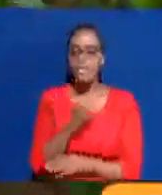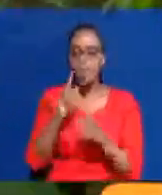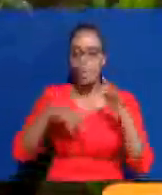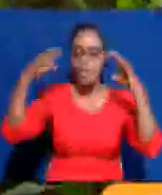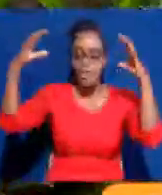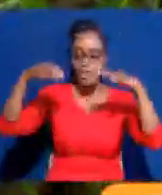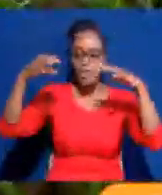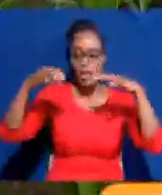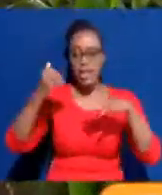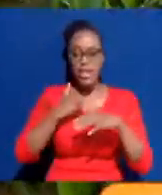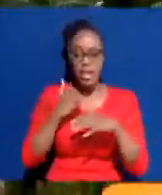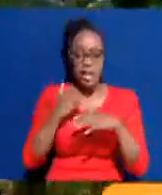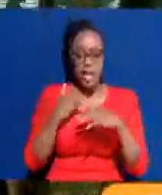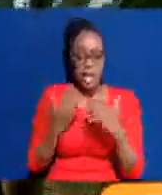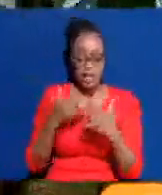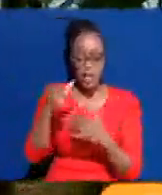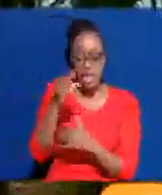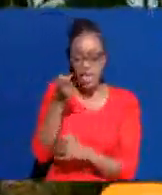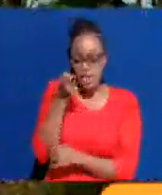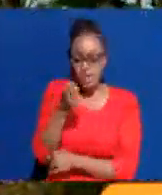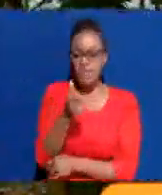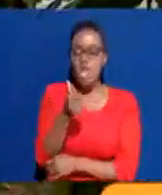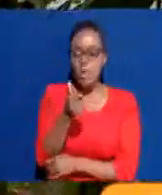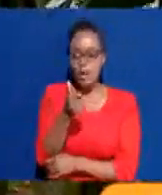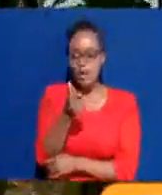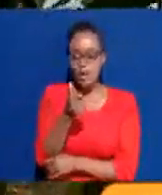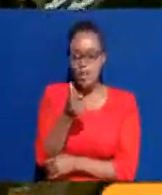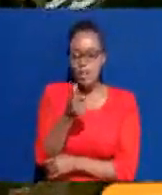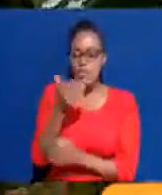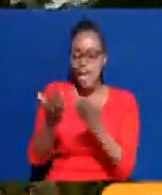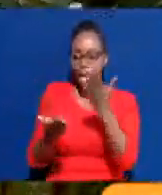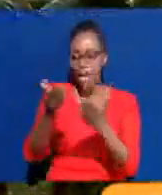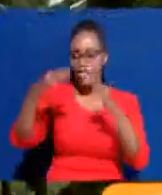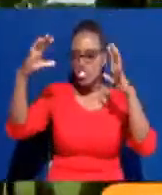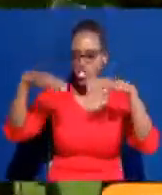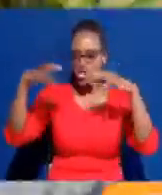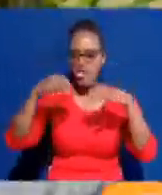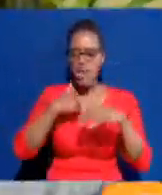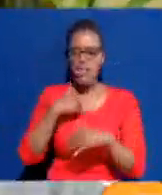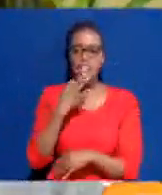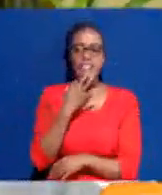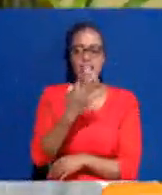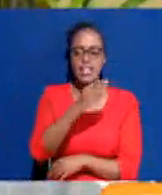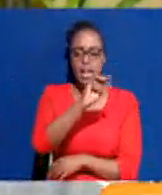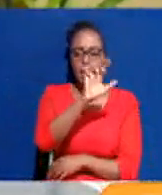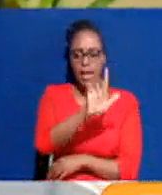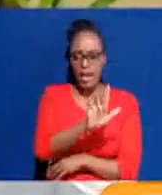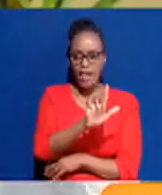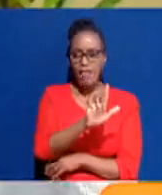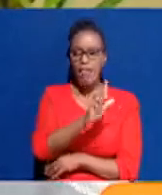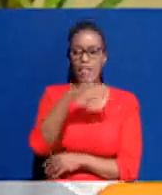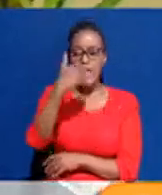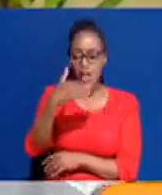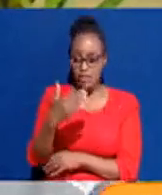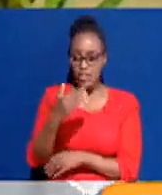rain is rare here. The average of rain was 300 millimeter per year. You